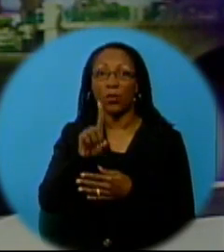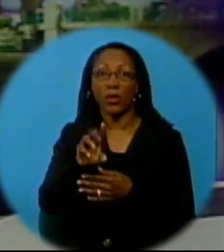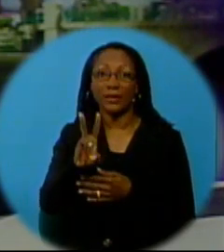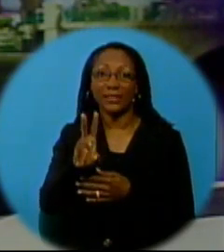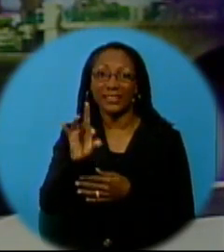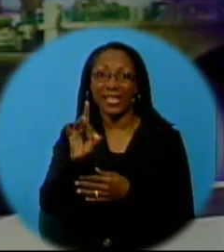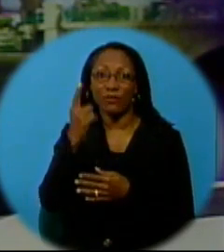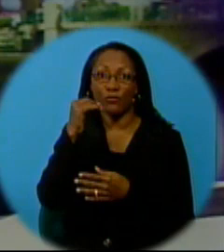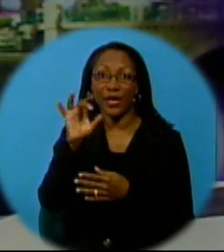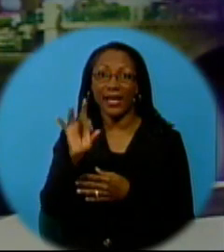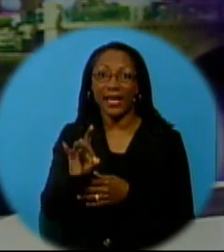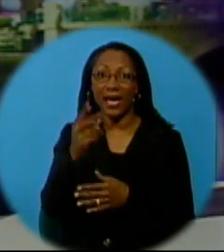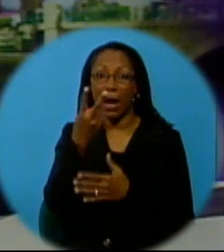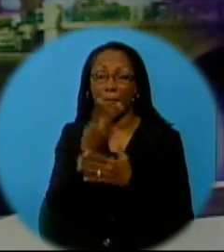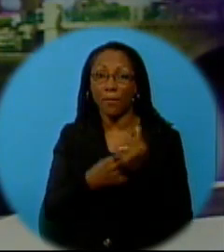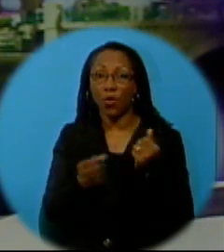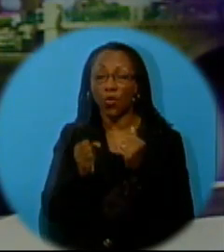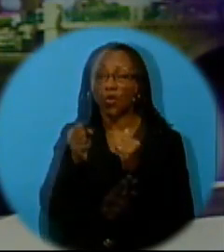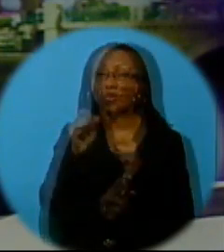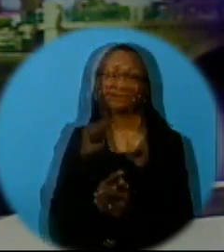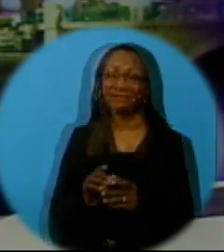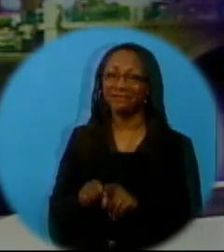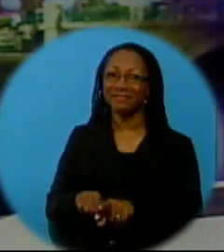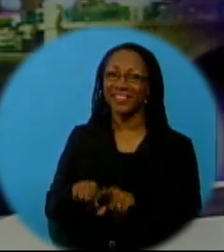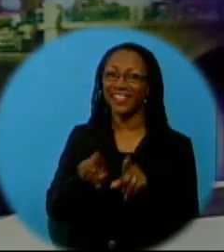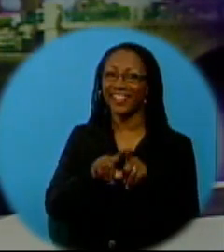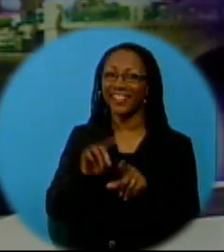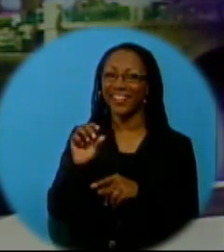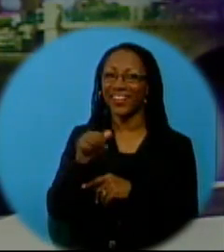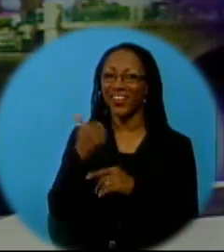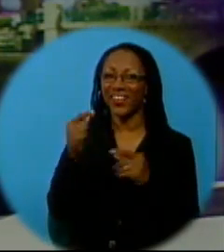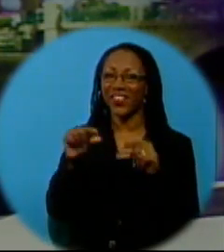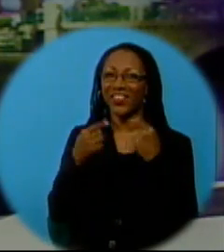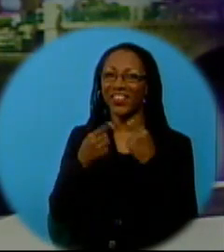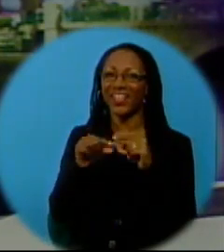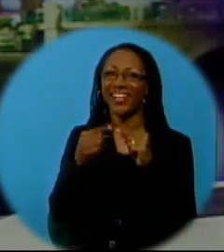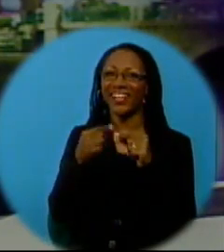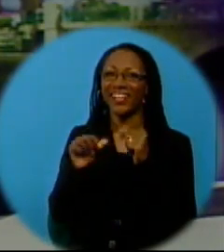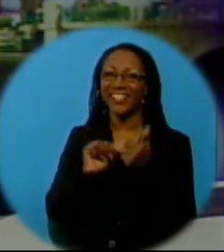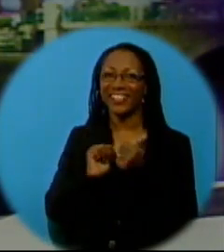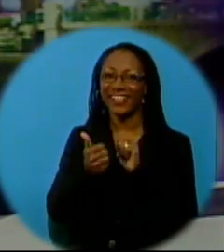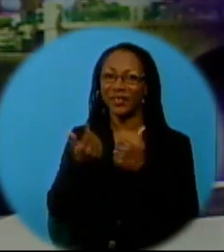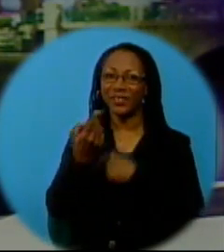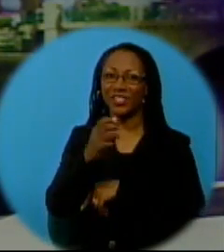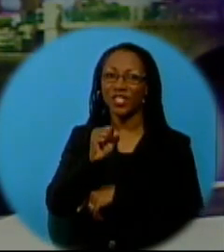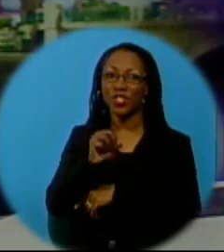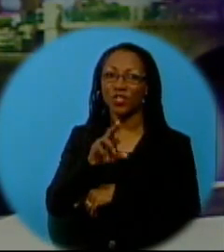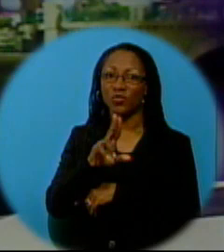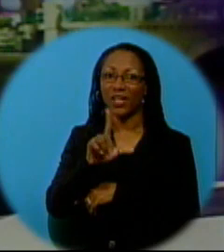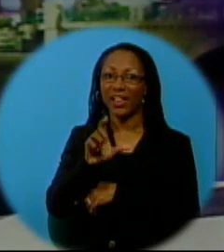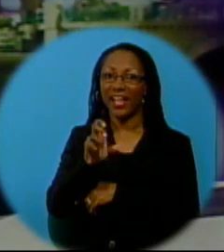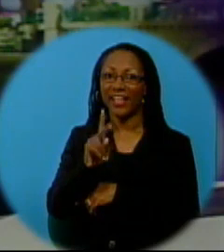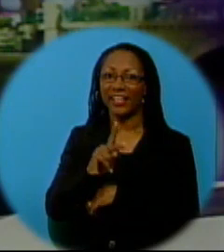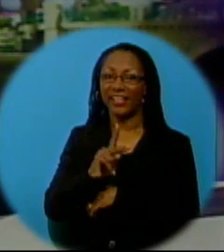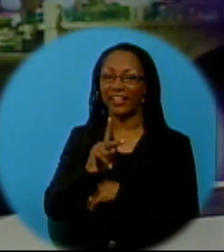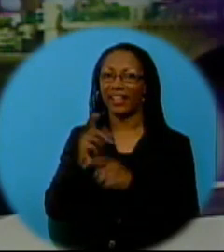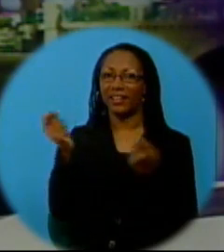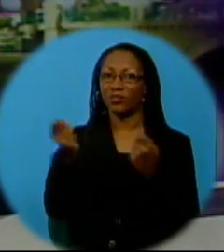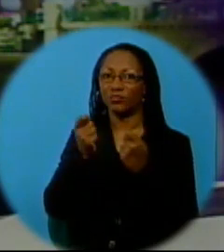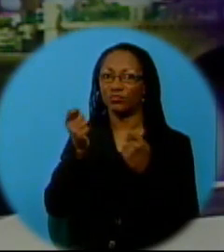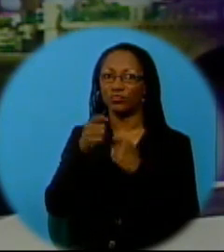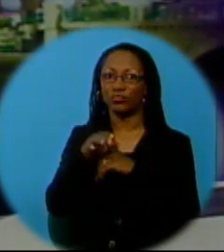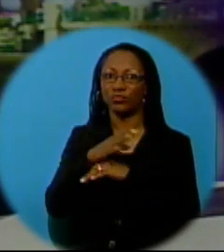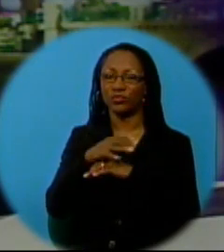8 for both teams to hold a 1-on-1 record. Meanwhile, in the other game today, Sri Lanka demolished the Netherlands by 9 wickets,